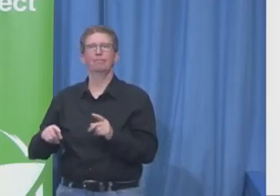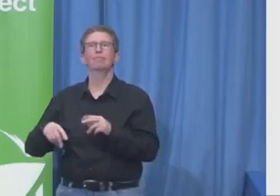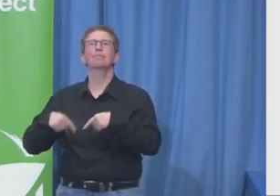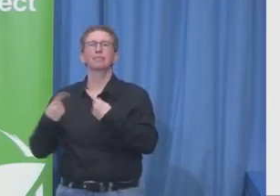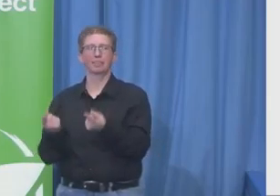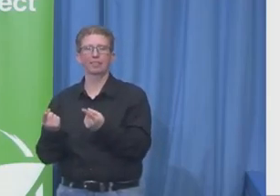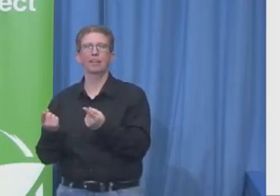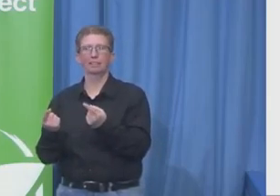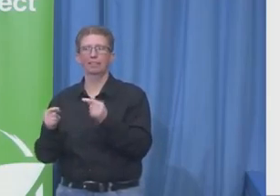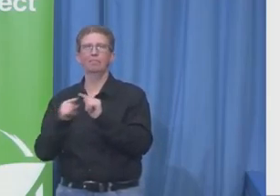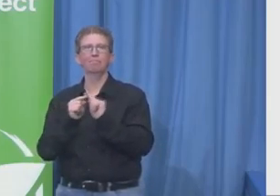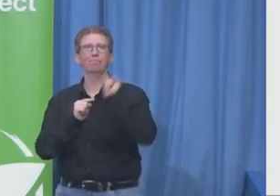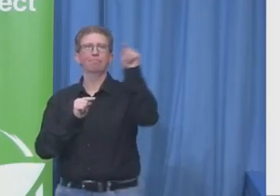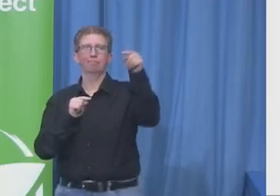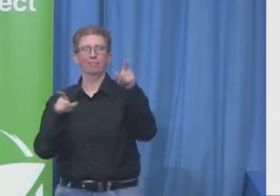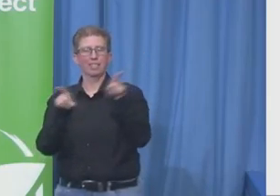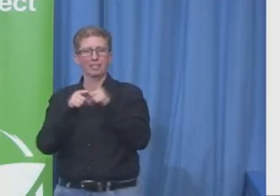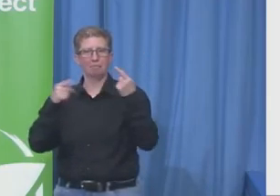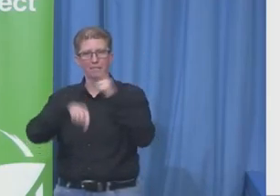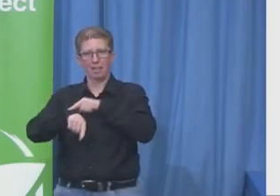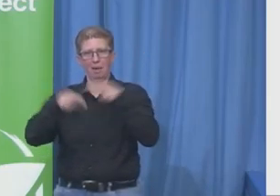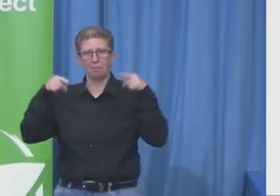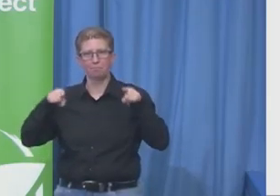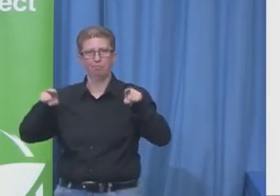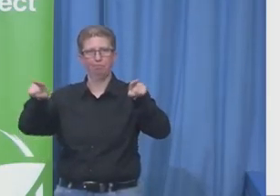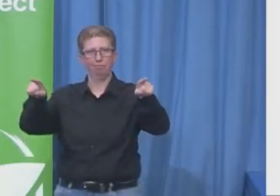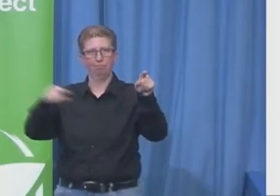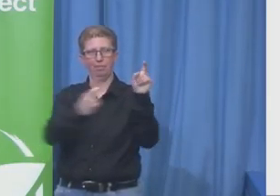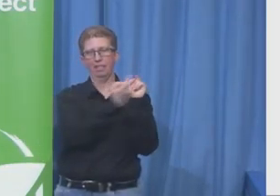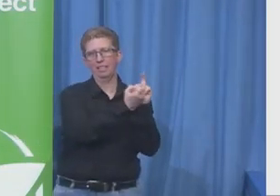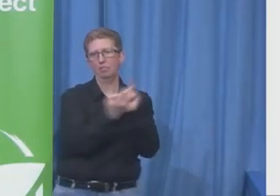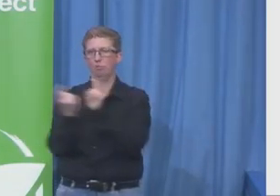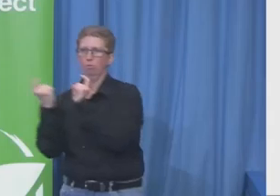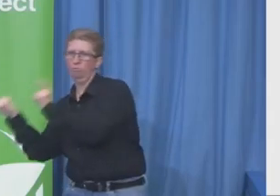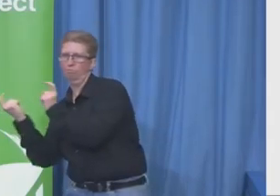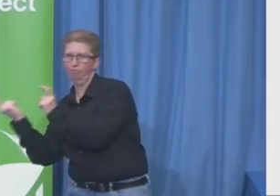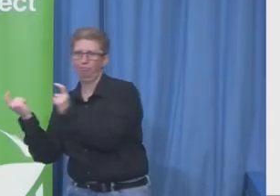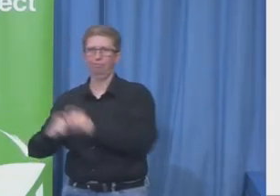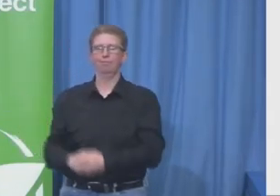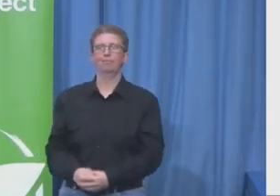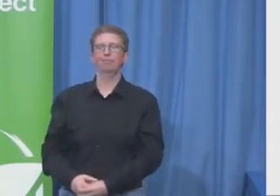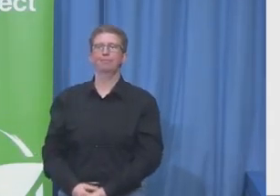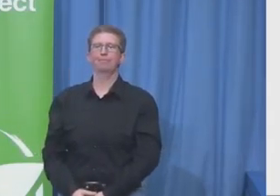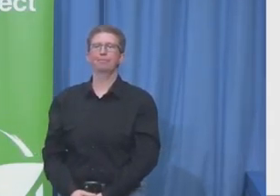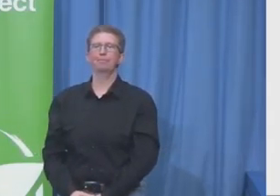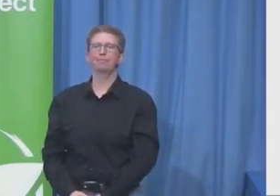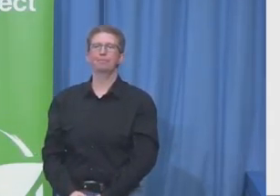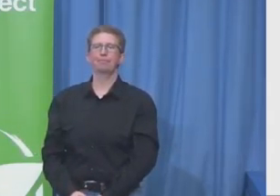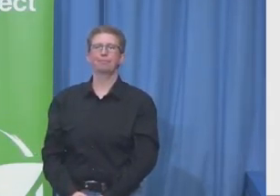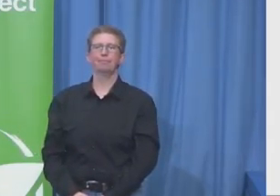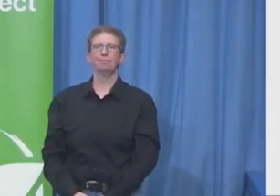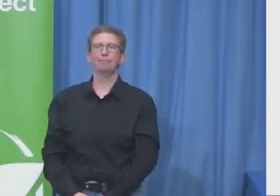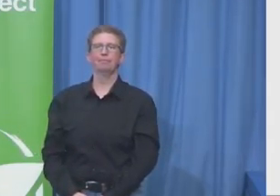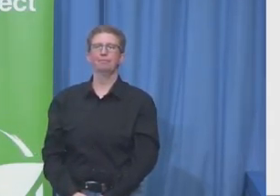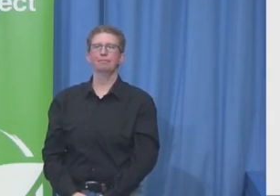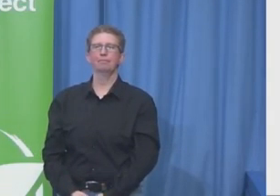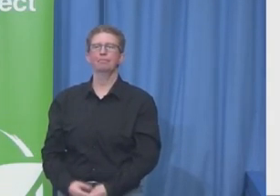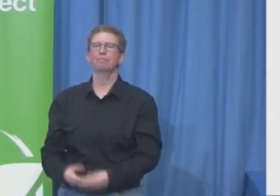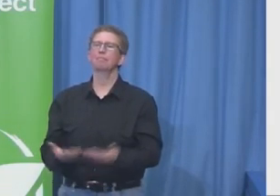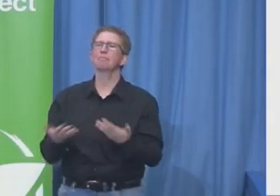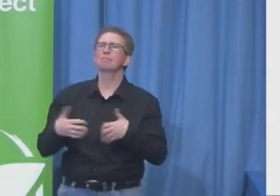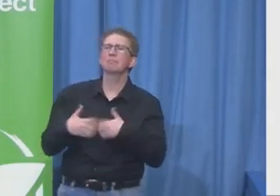get a little bit more time, okay? We'll try to shorten it a bit. So your panel discussion is about creating change, success factors for initiating